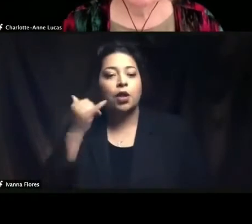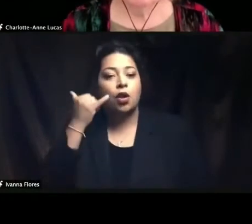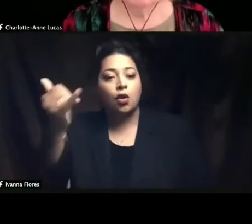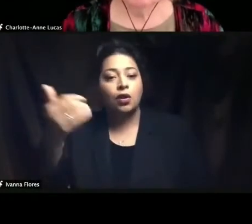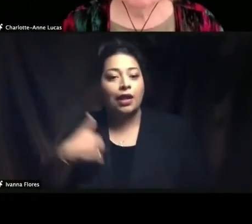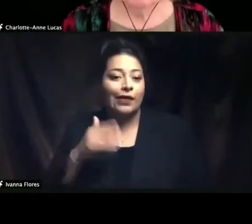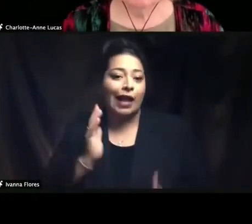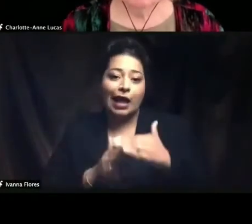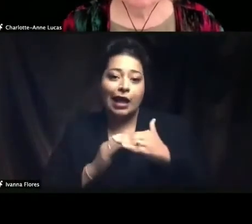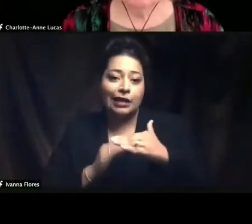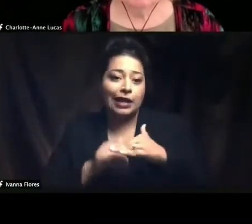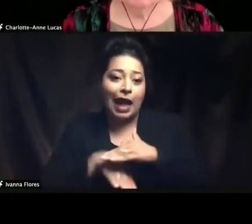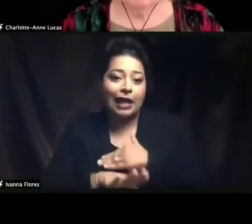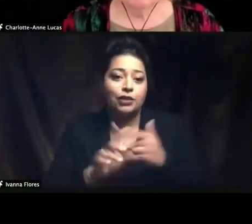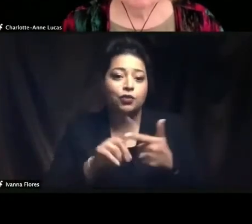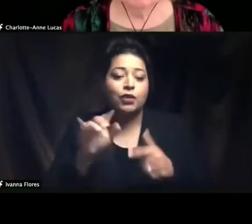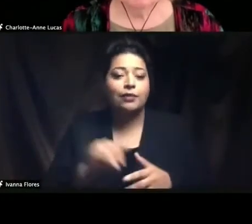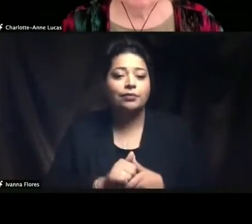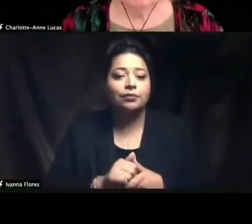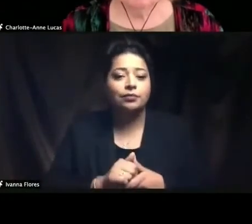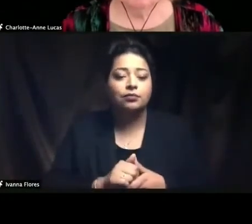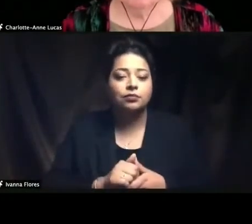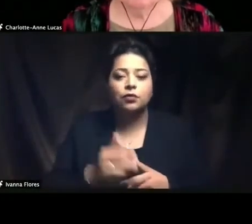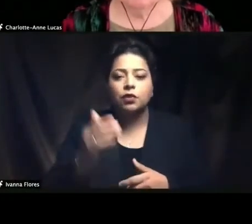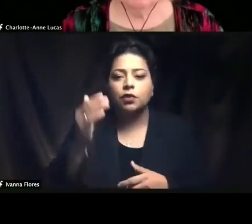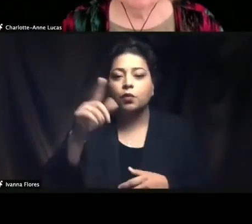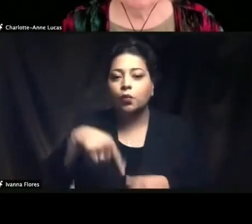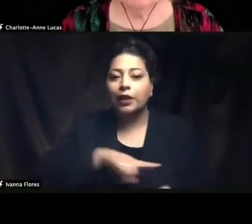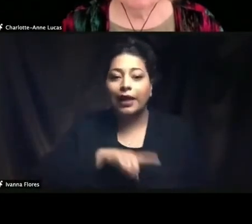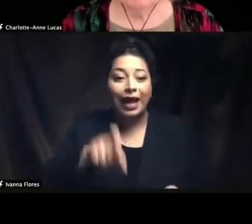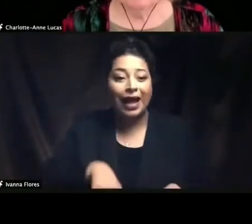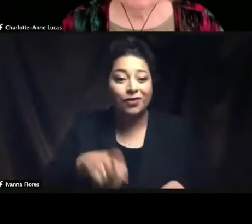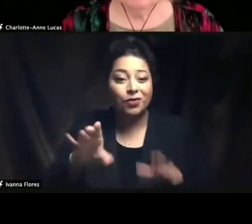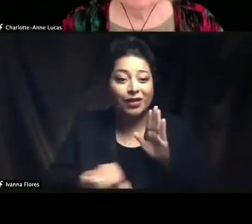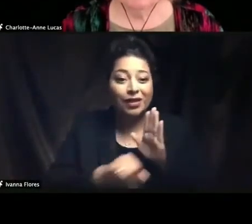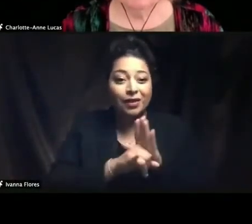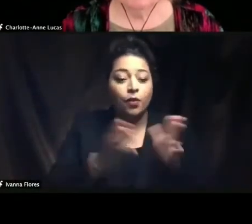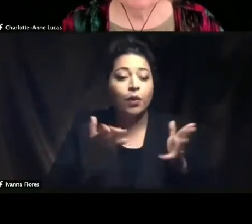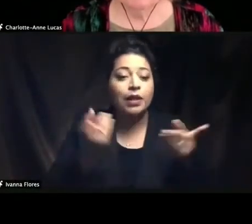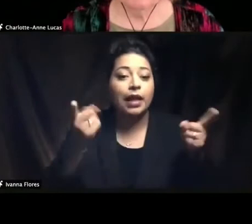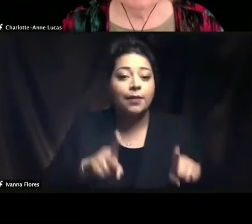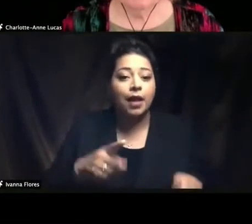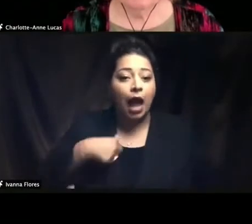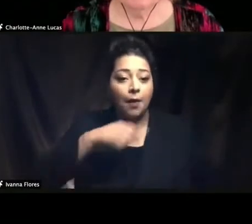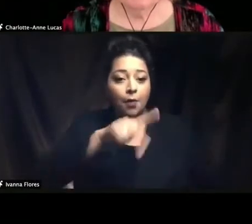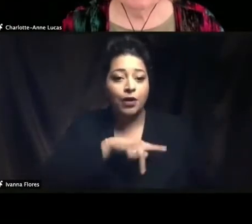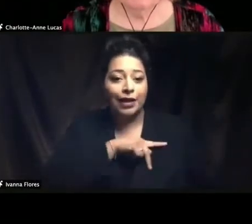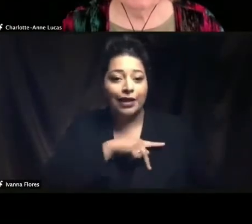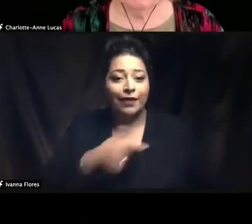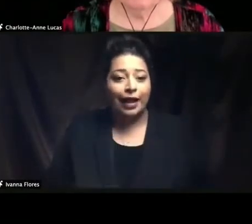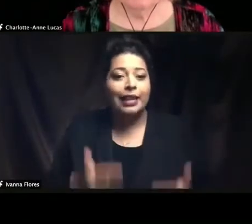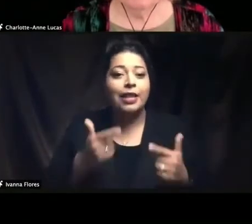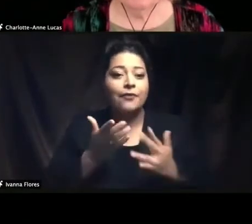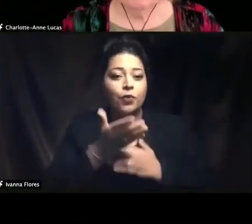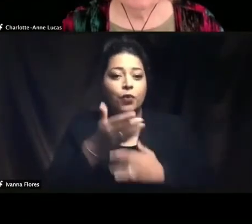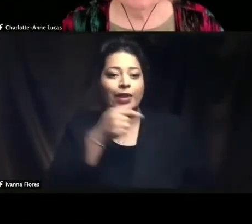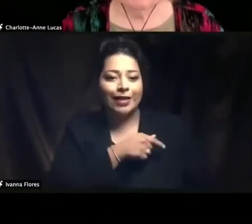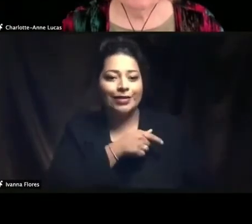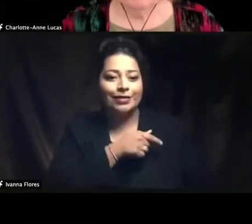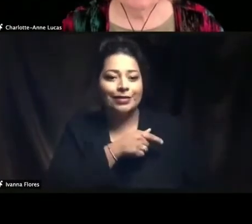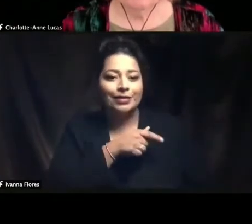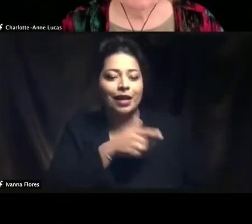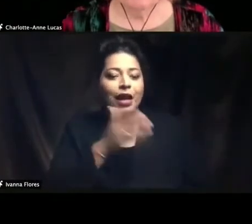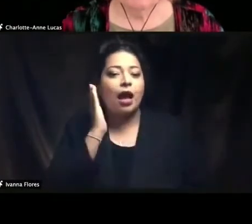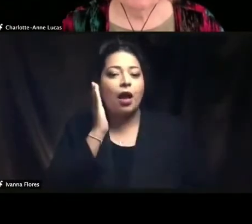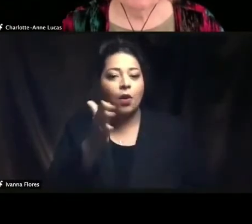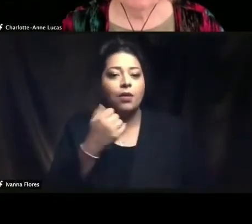identify what exactly is happening. I personally have lived through this. The second thing is I'm going to make sure